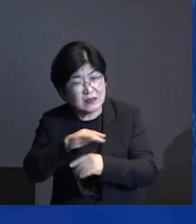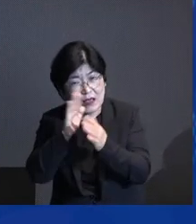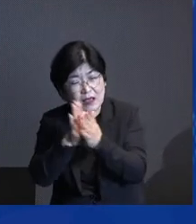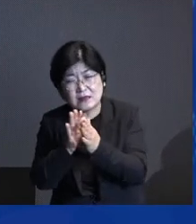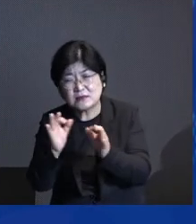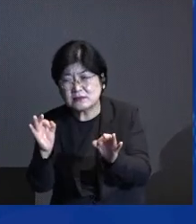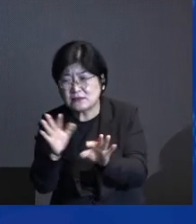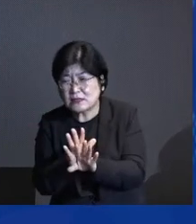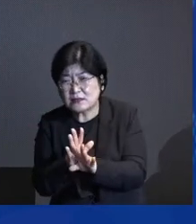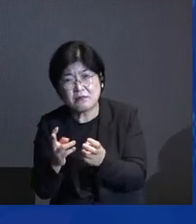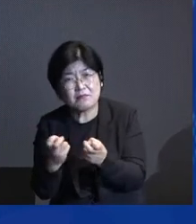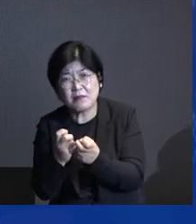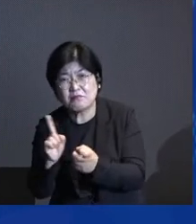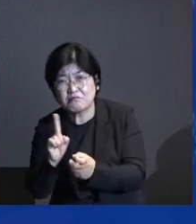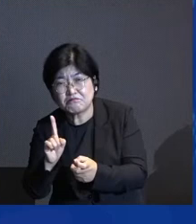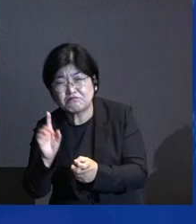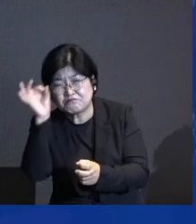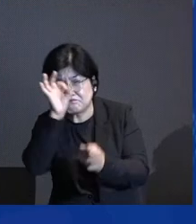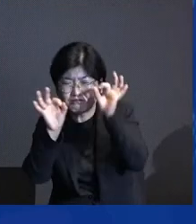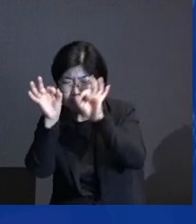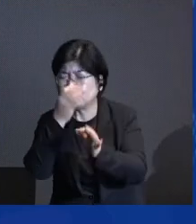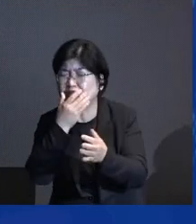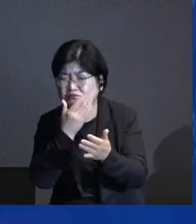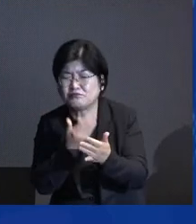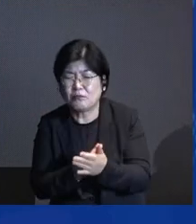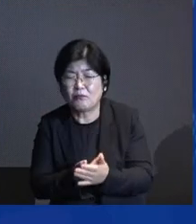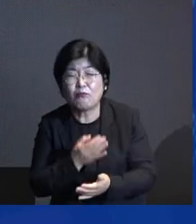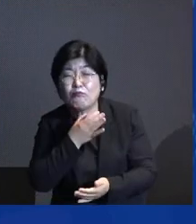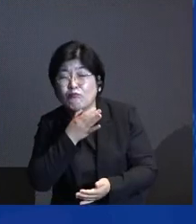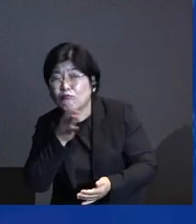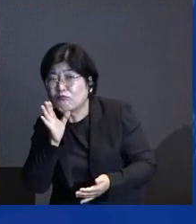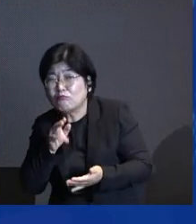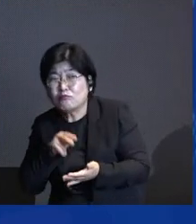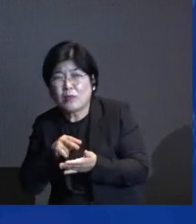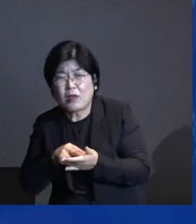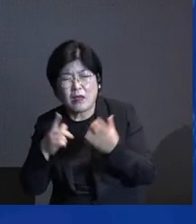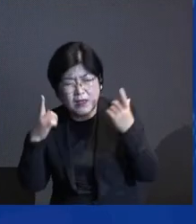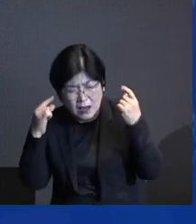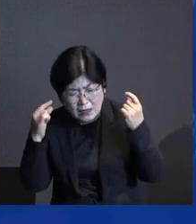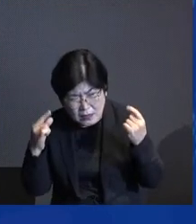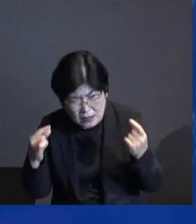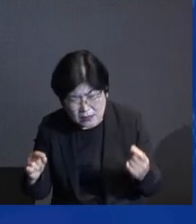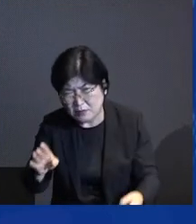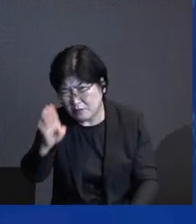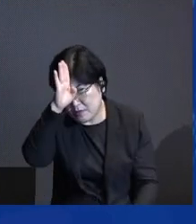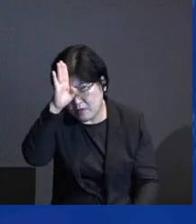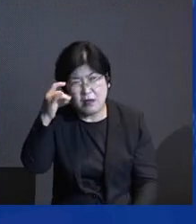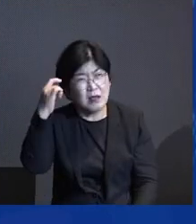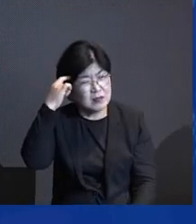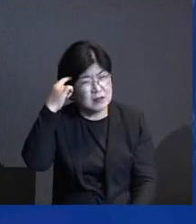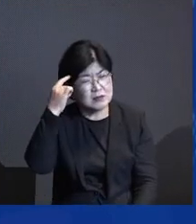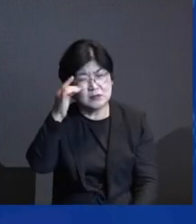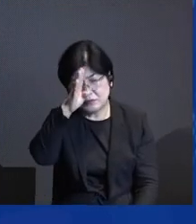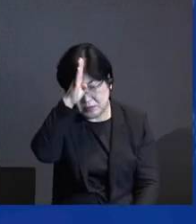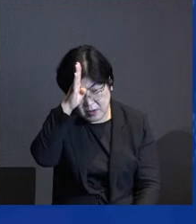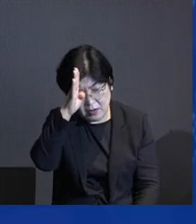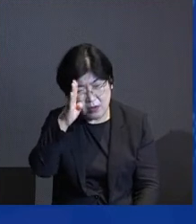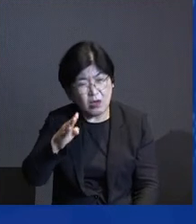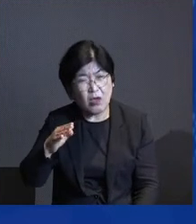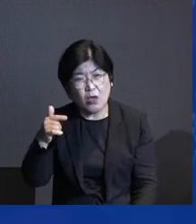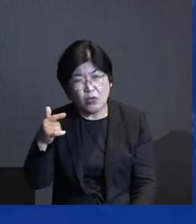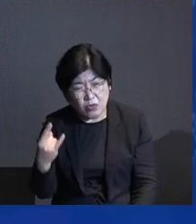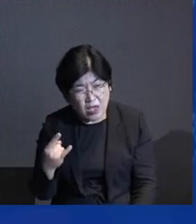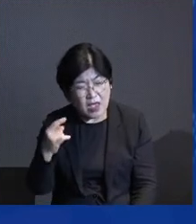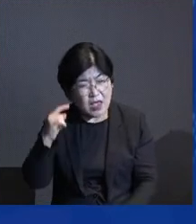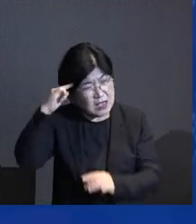or suffering from the psychological or brain health or other deficiency. Why obstruct them